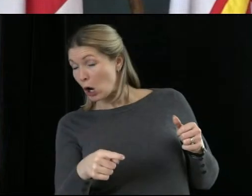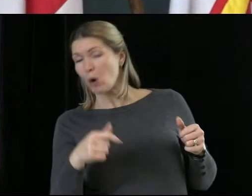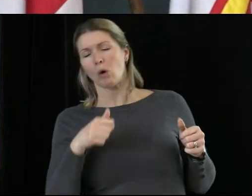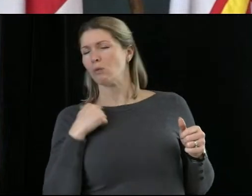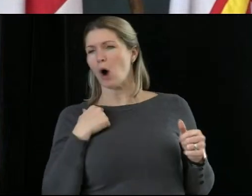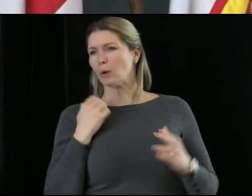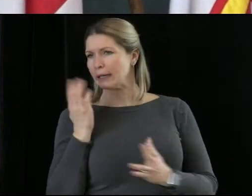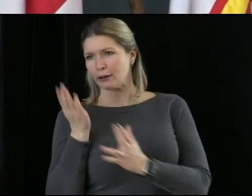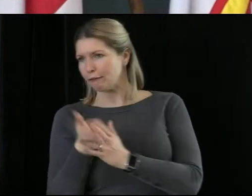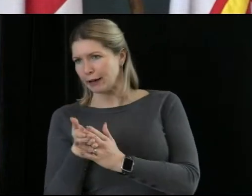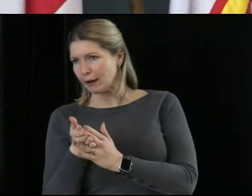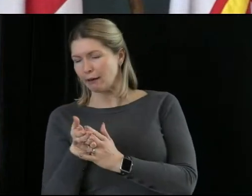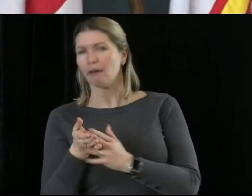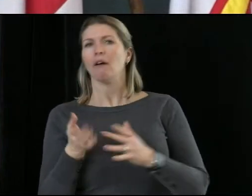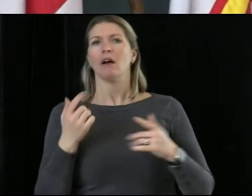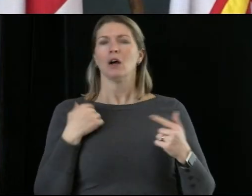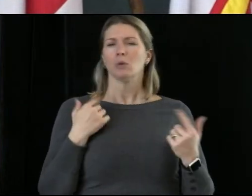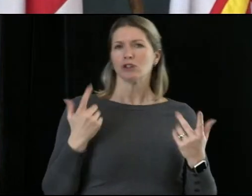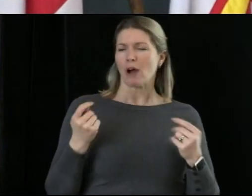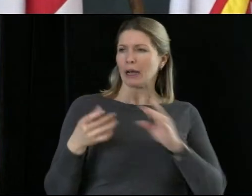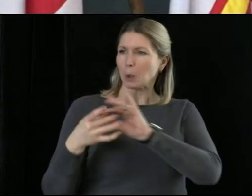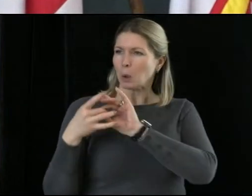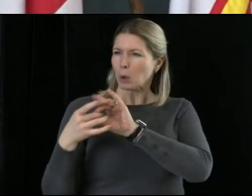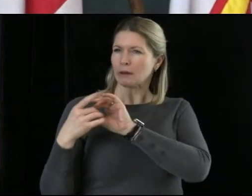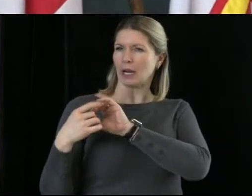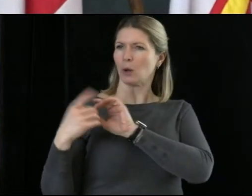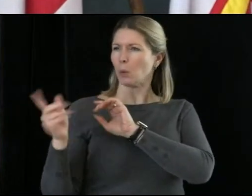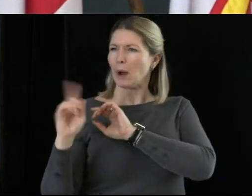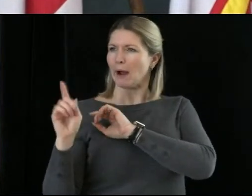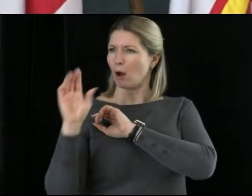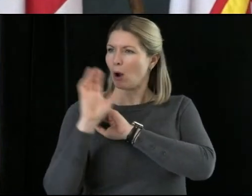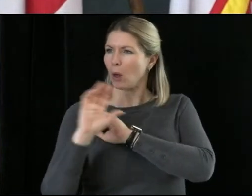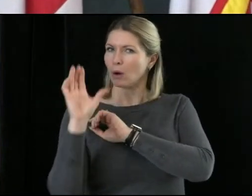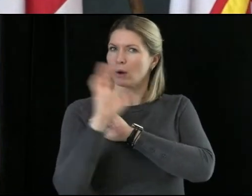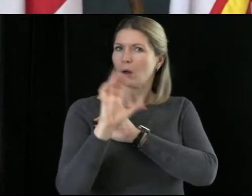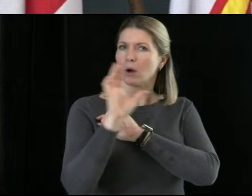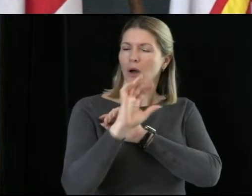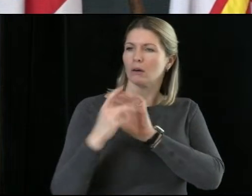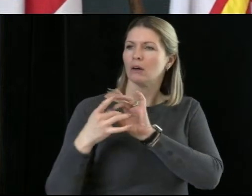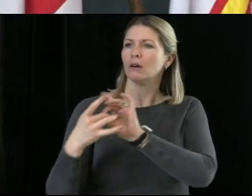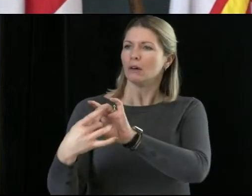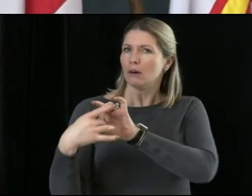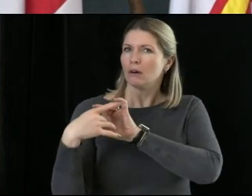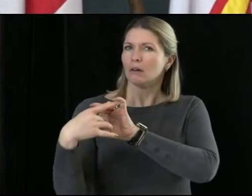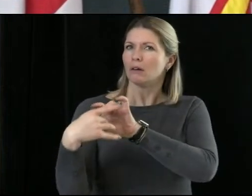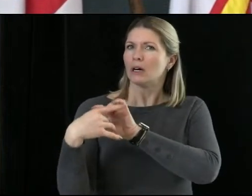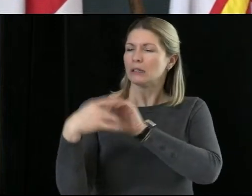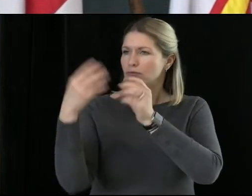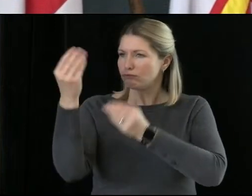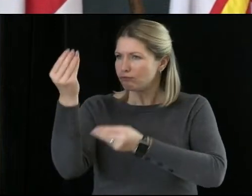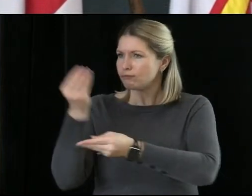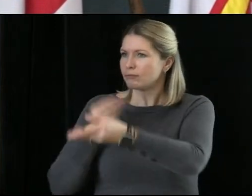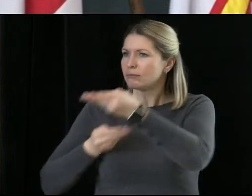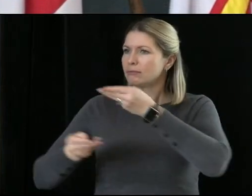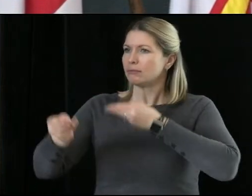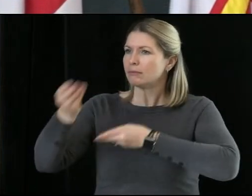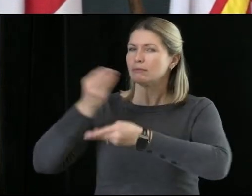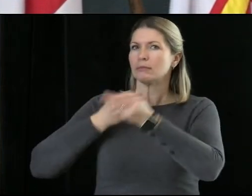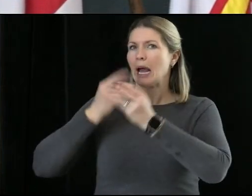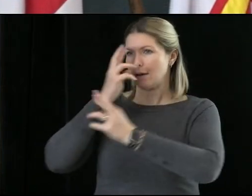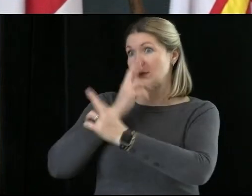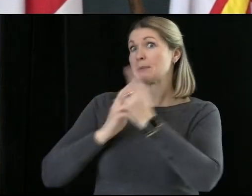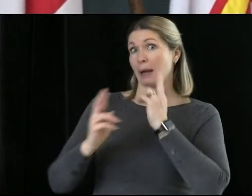want to interfere if they were planning anything. So it was always done with informing them, and we're very respectful of the